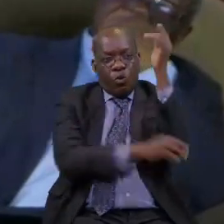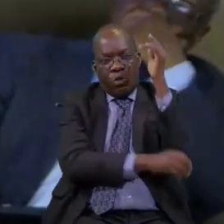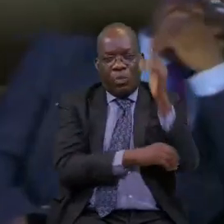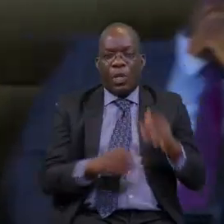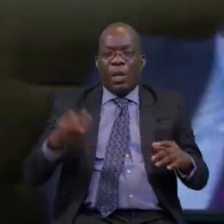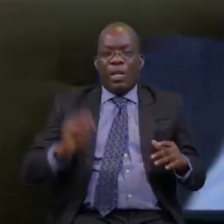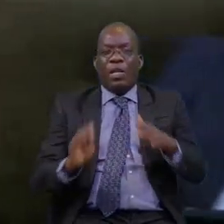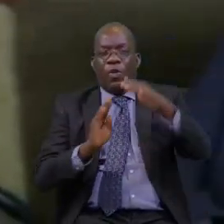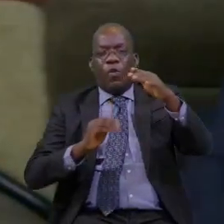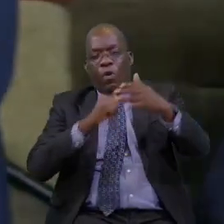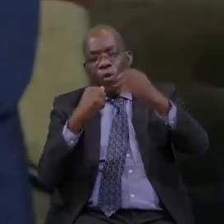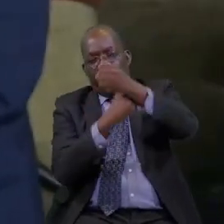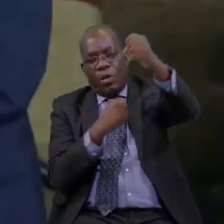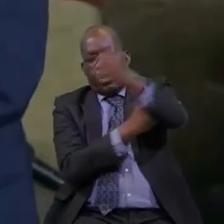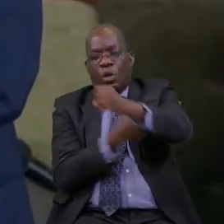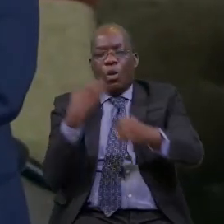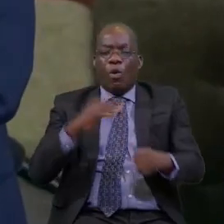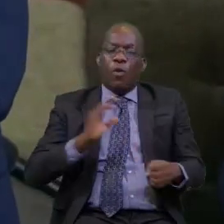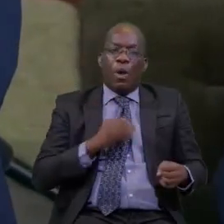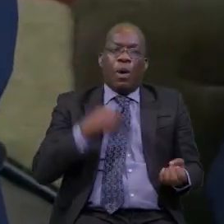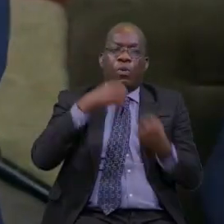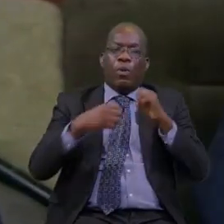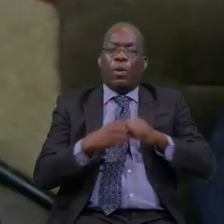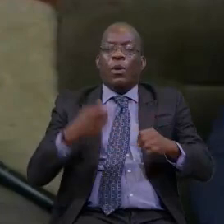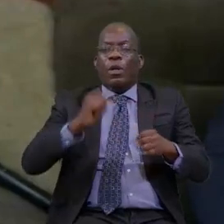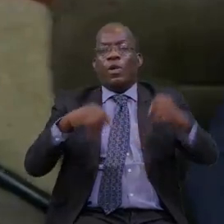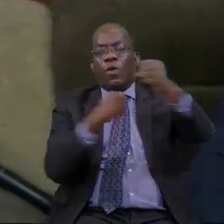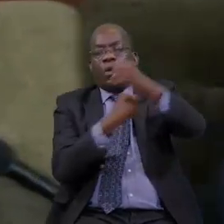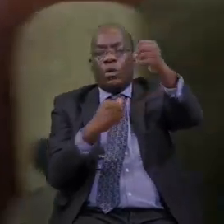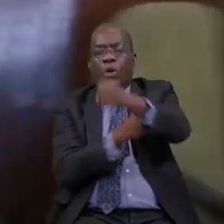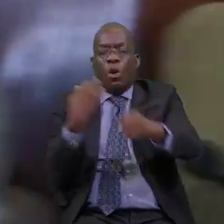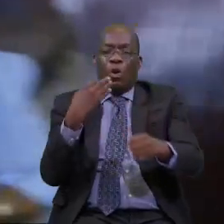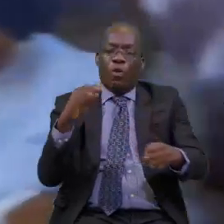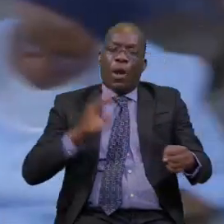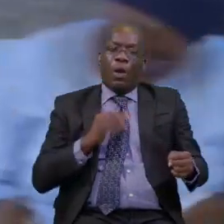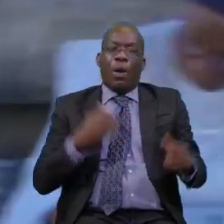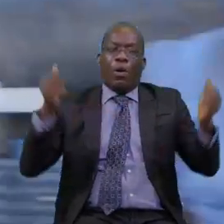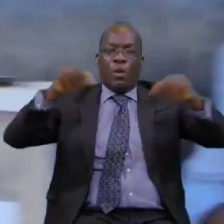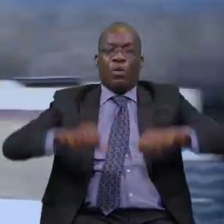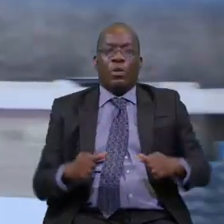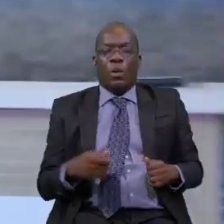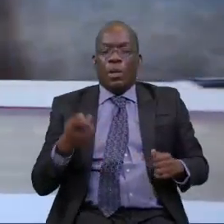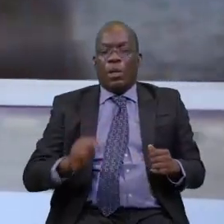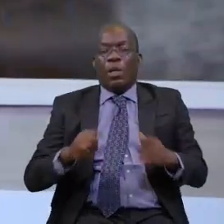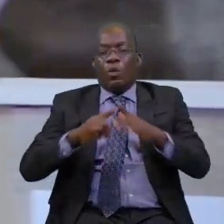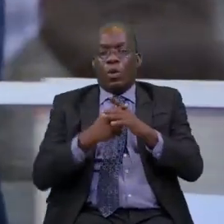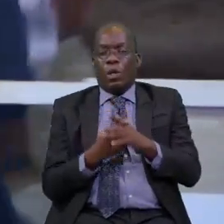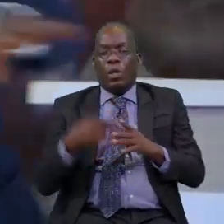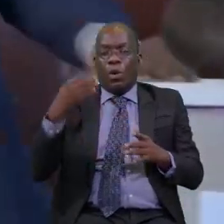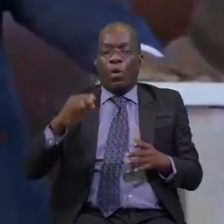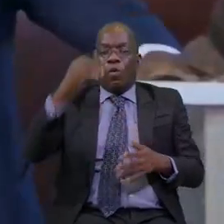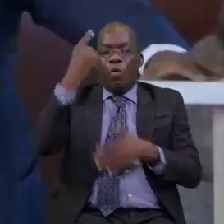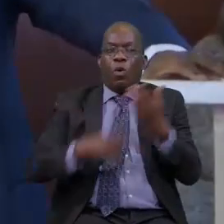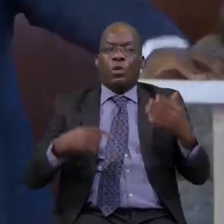base of our guilt, the base of our condemnation, and the base of what makes us useless in